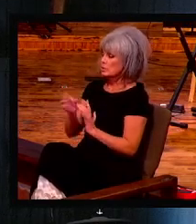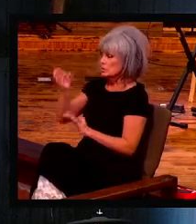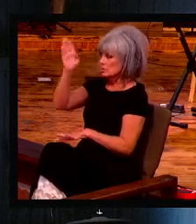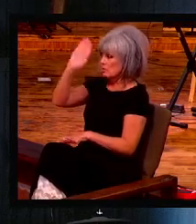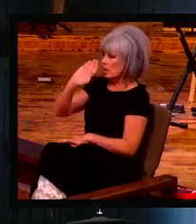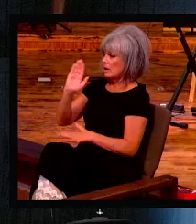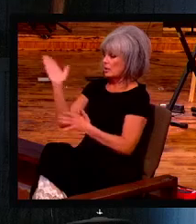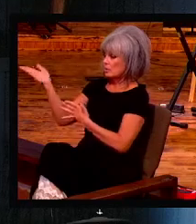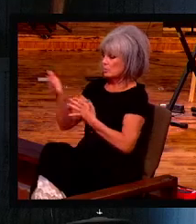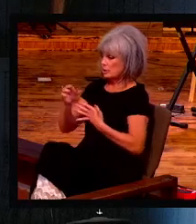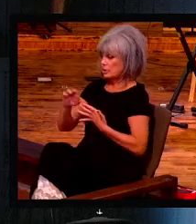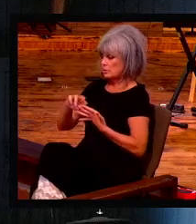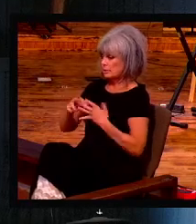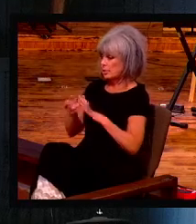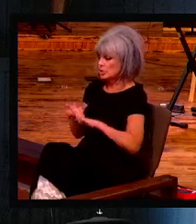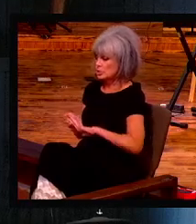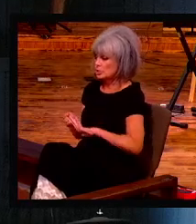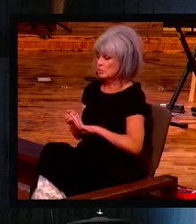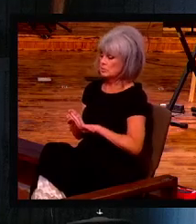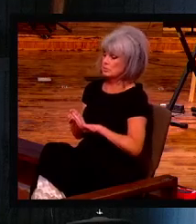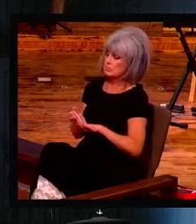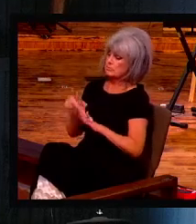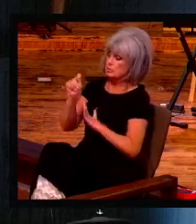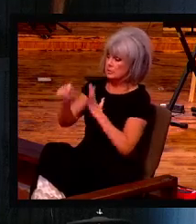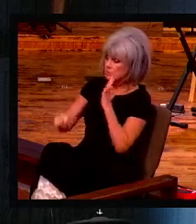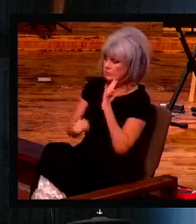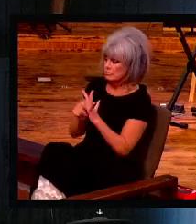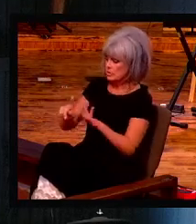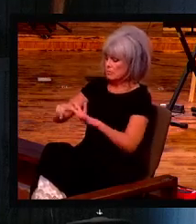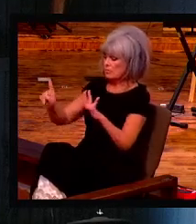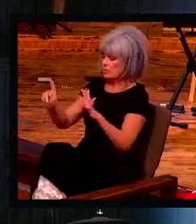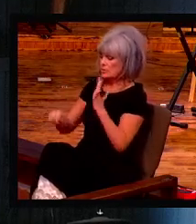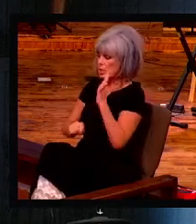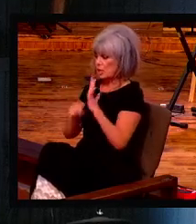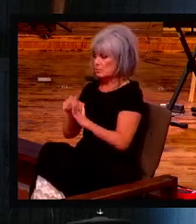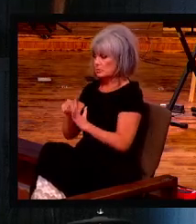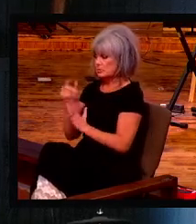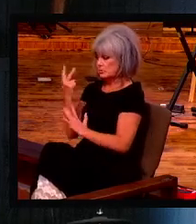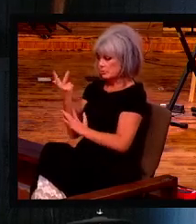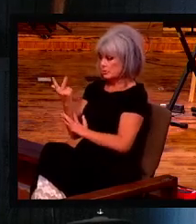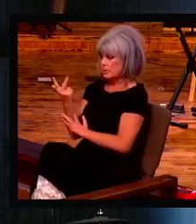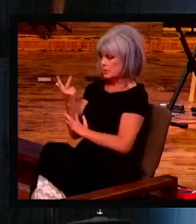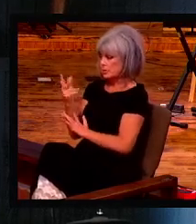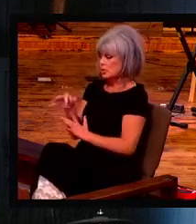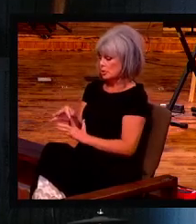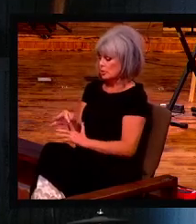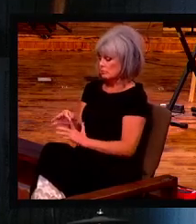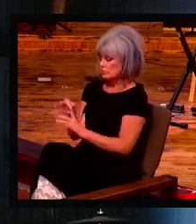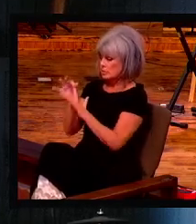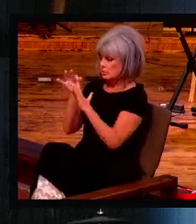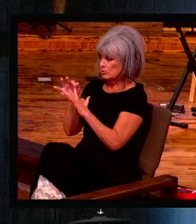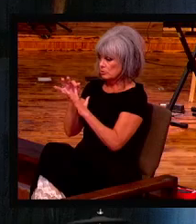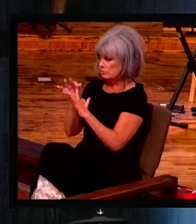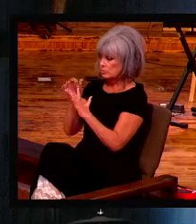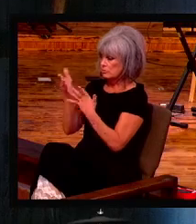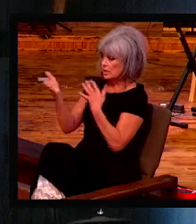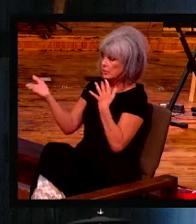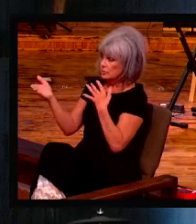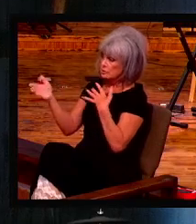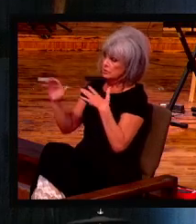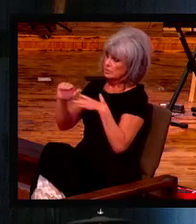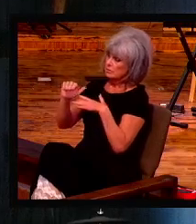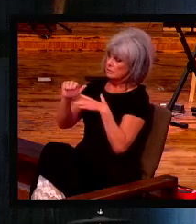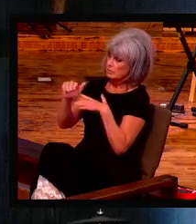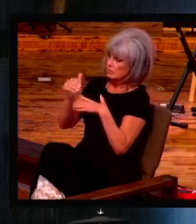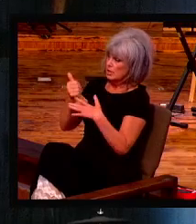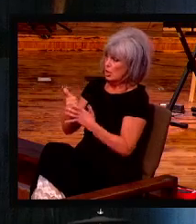into our life for a season, for a reason, or for a lifetime. And there's three distinguishing factors on how you can segment those relationships so that